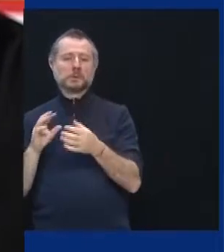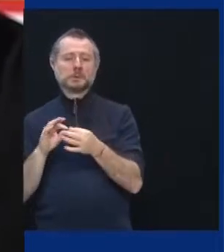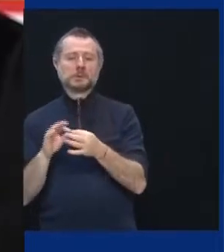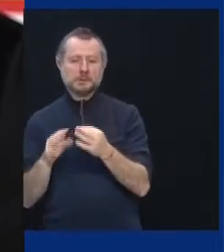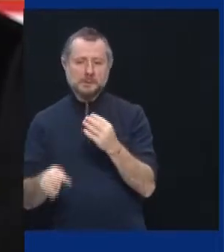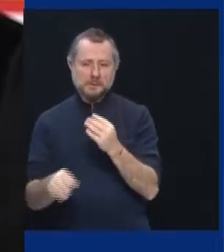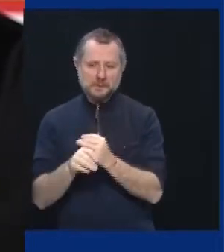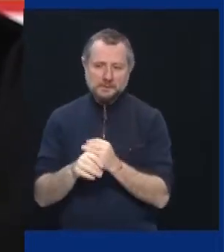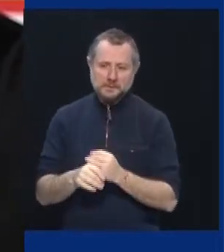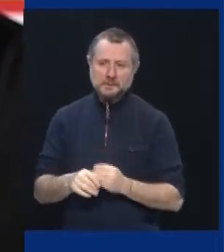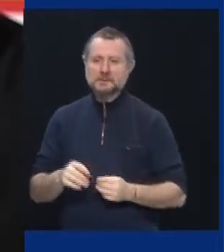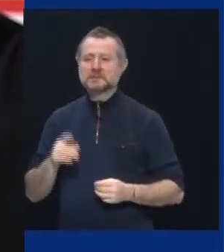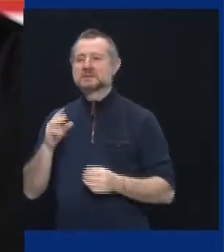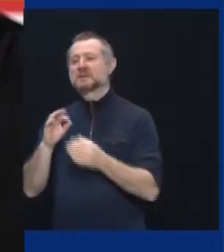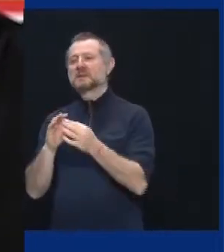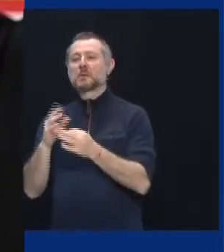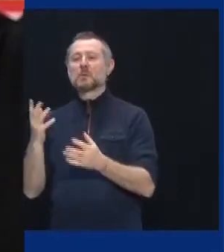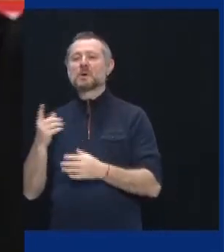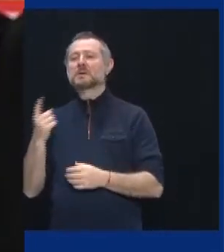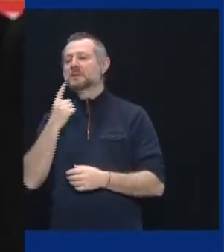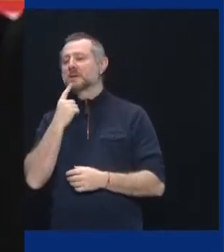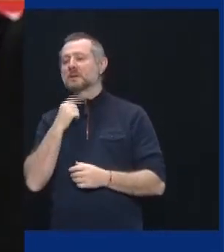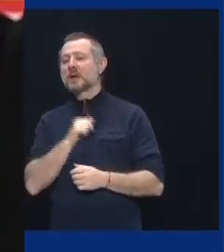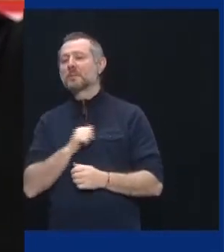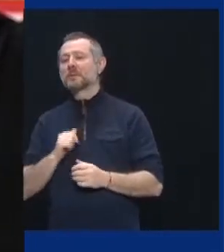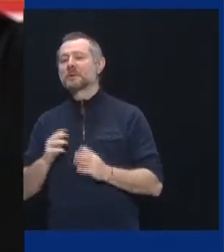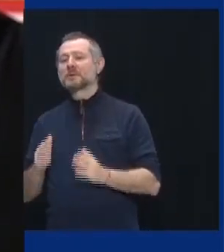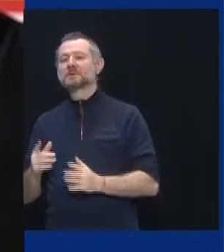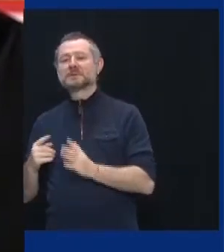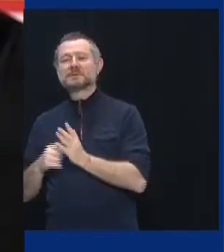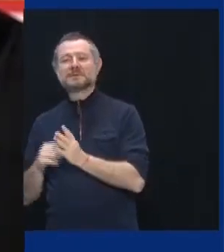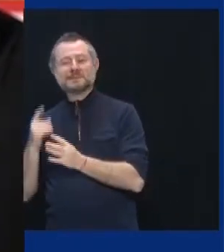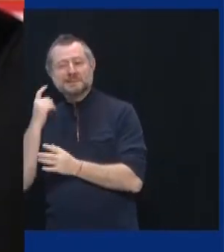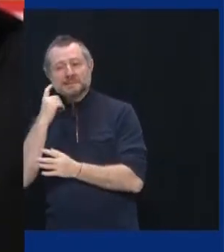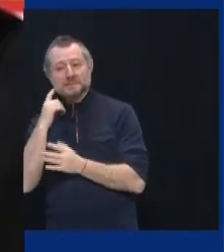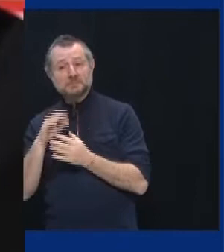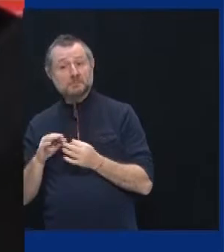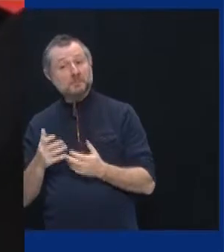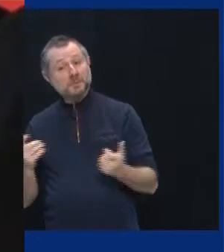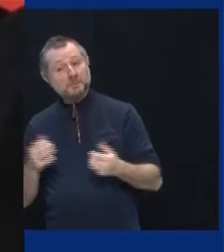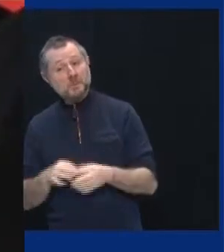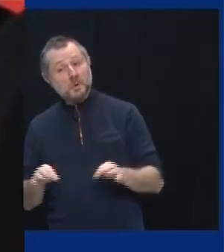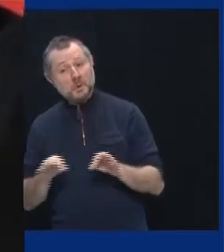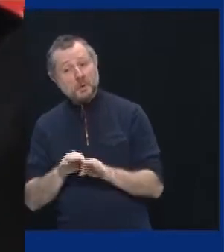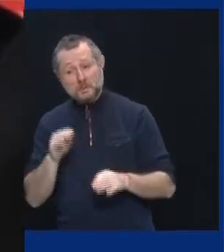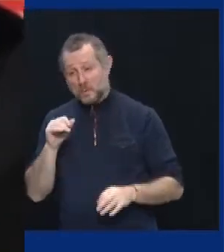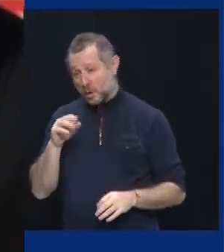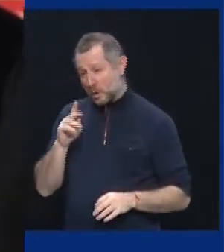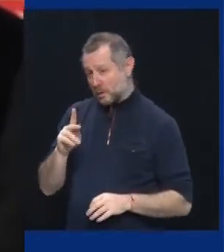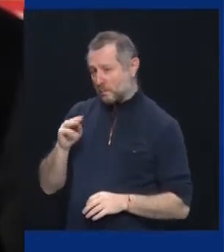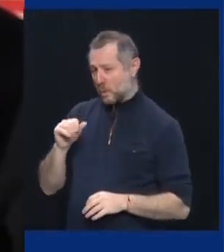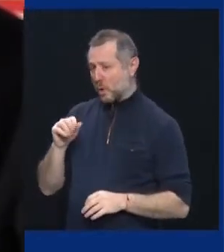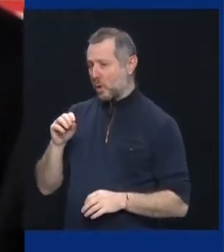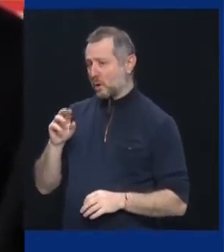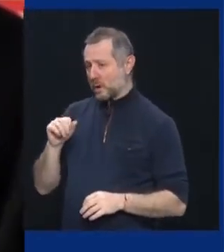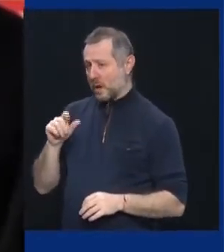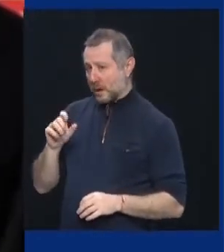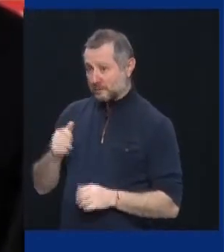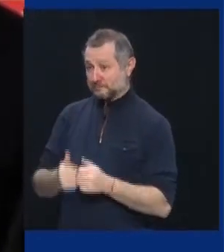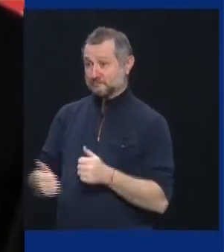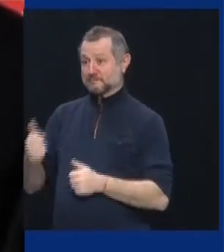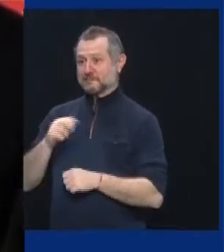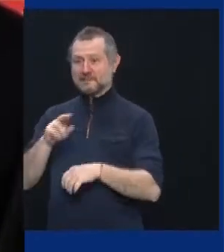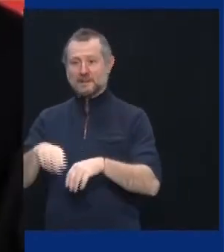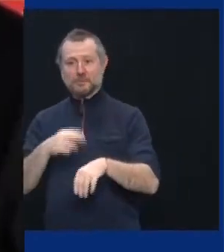to what the Assembly Member just mentioned, because this is a very, very big deal. Marc Morial, as you know, head of the National Urban League,